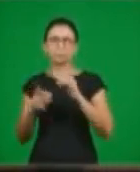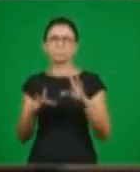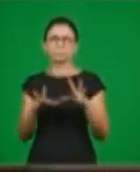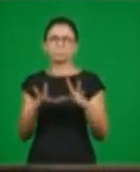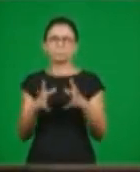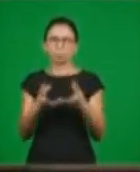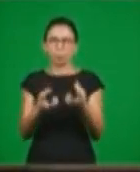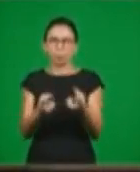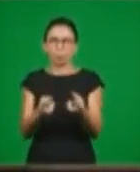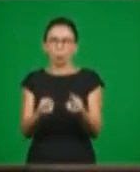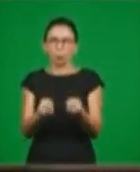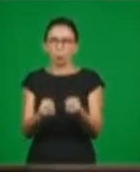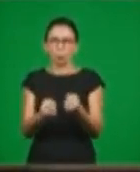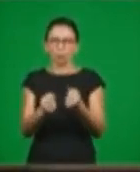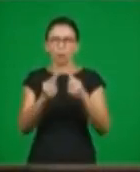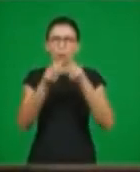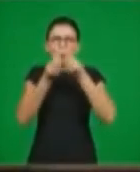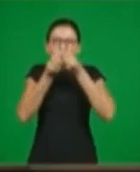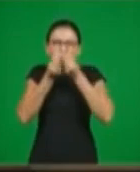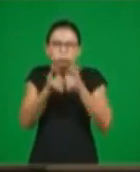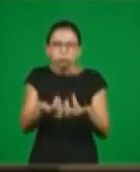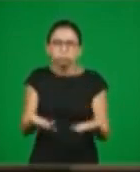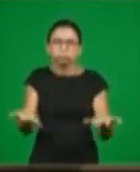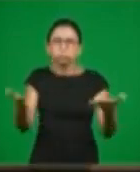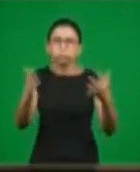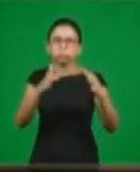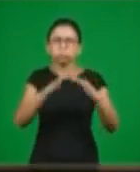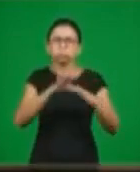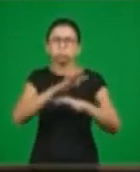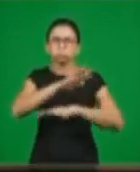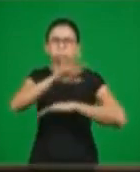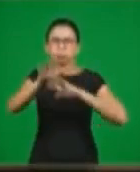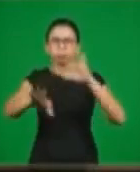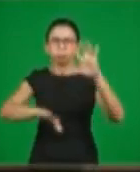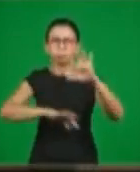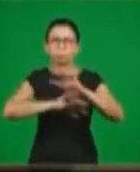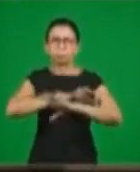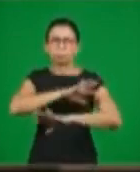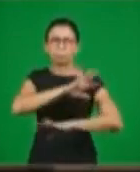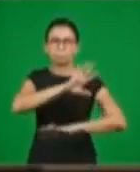So the thorns, the sickness, the enemies,